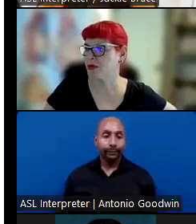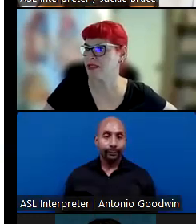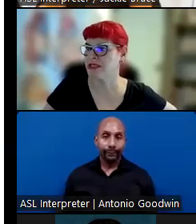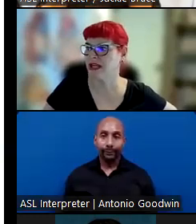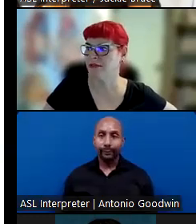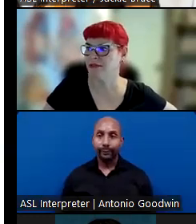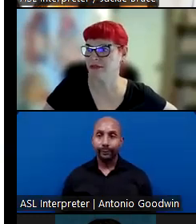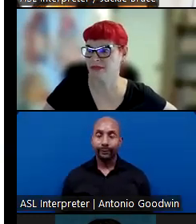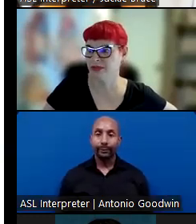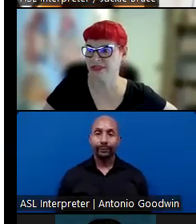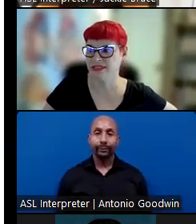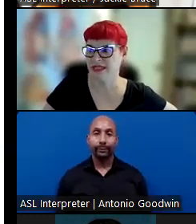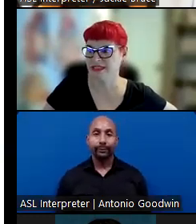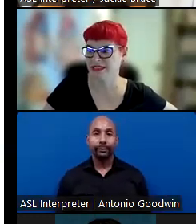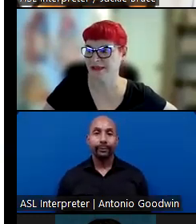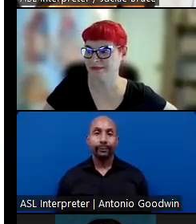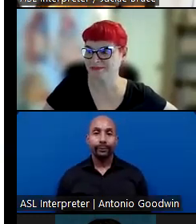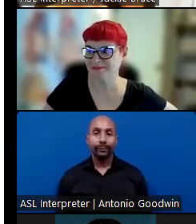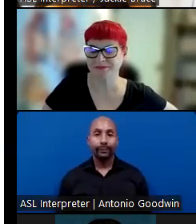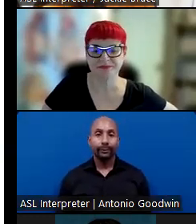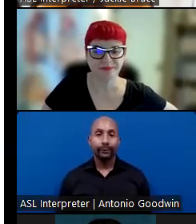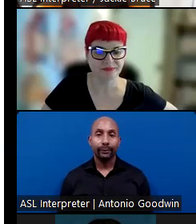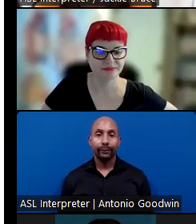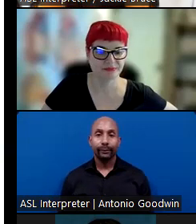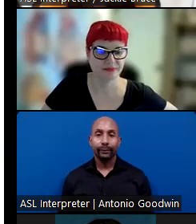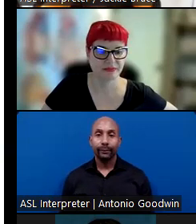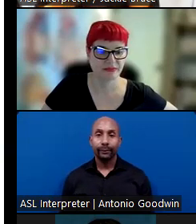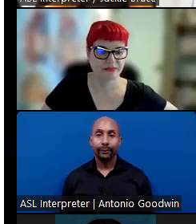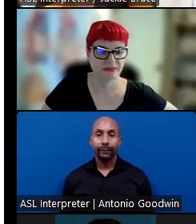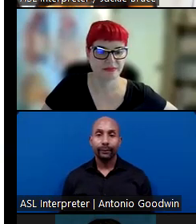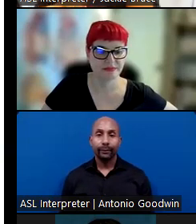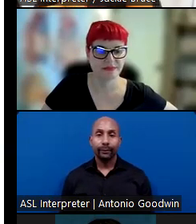the ones that I'm going to discuss today.